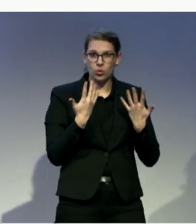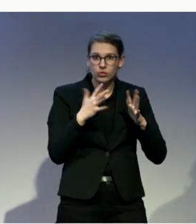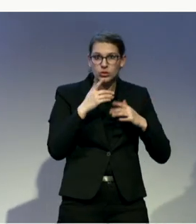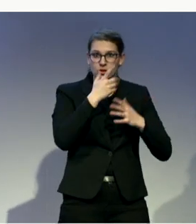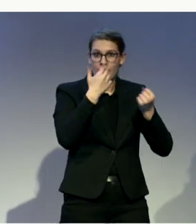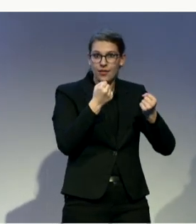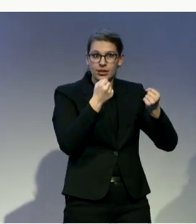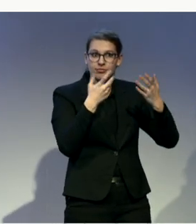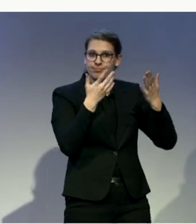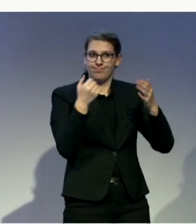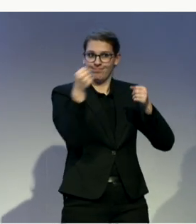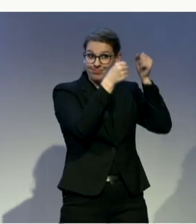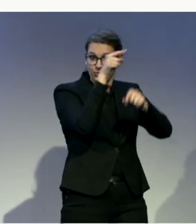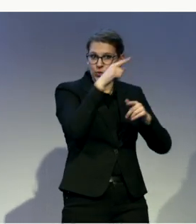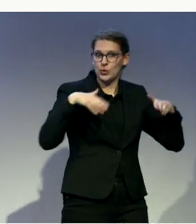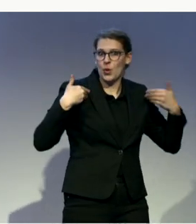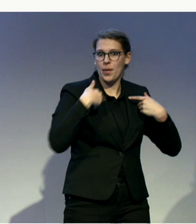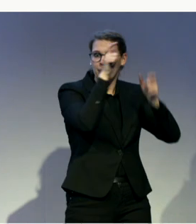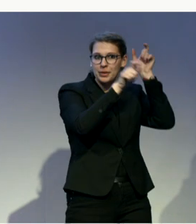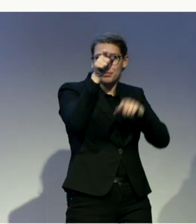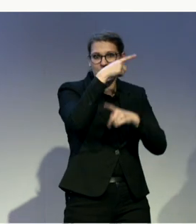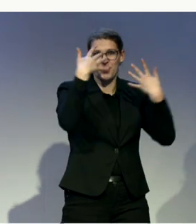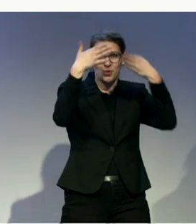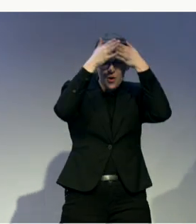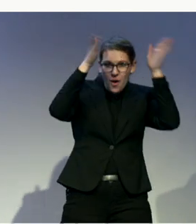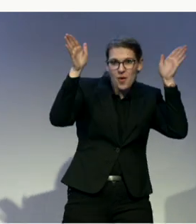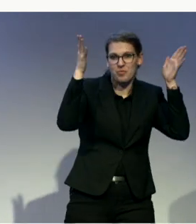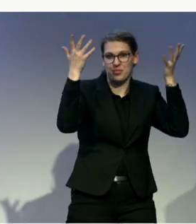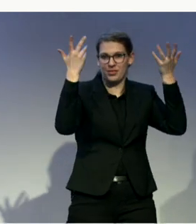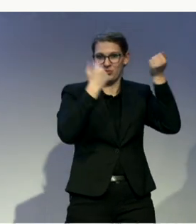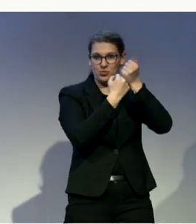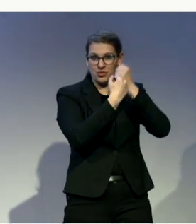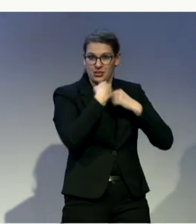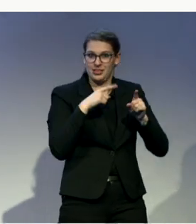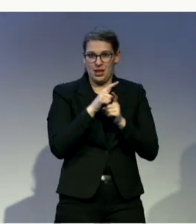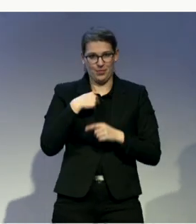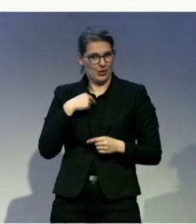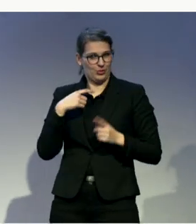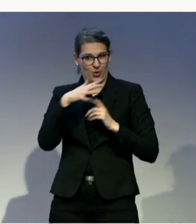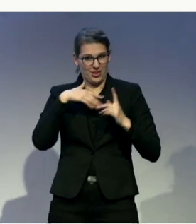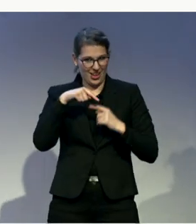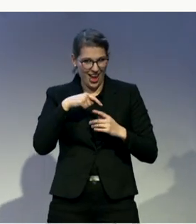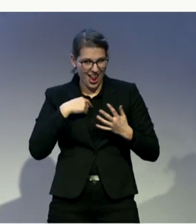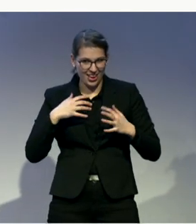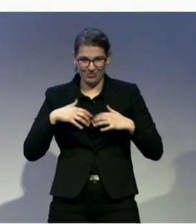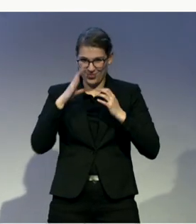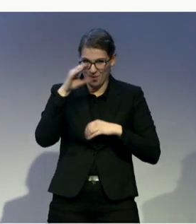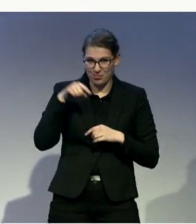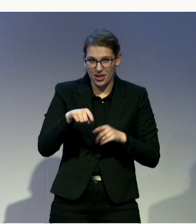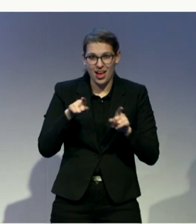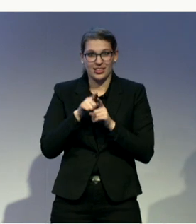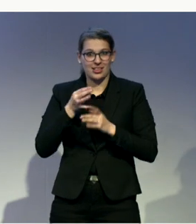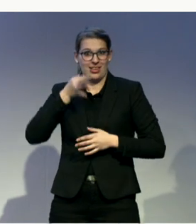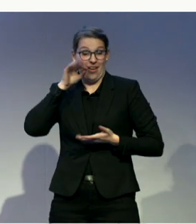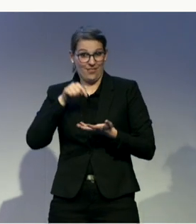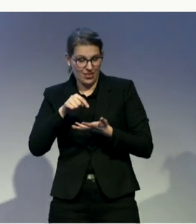our social enterprise. For instance, our social cafe, training cafe, it's very profitable social enterprise, and we